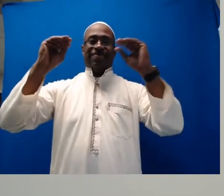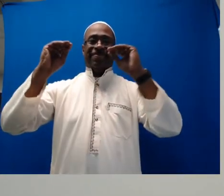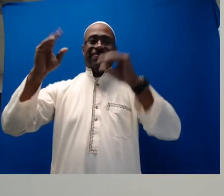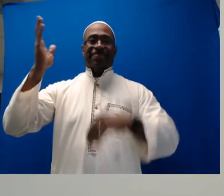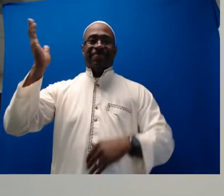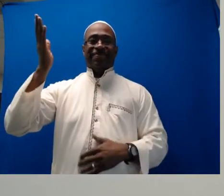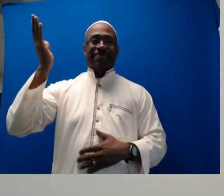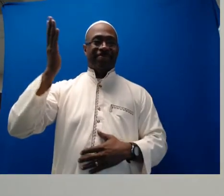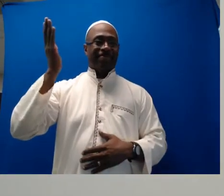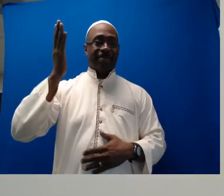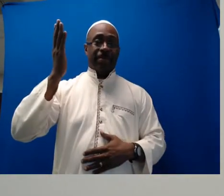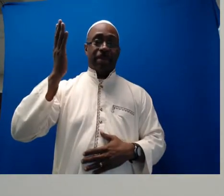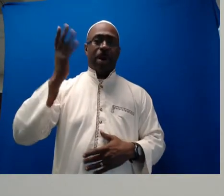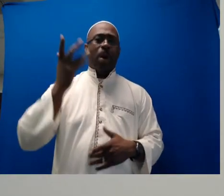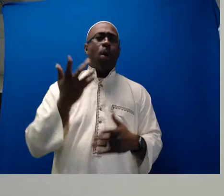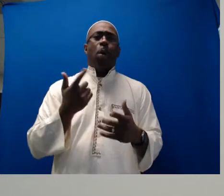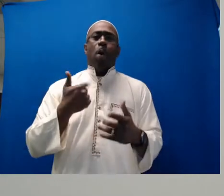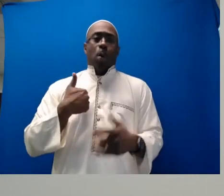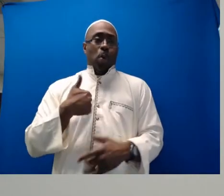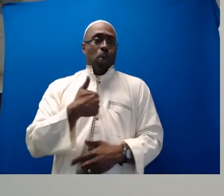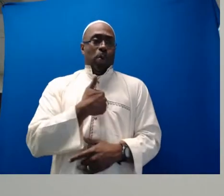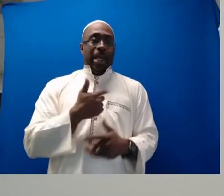What are we supposed to do?